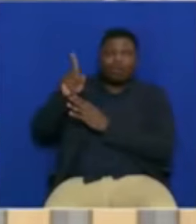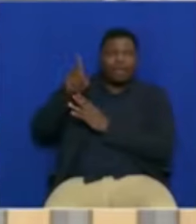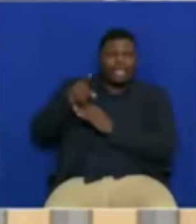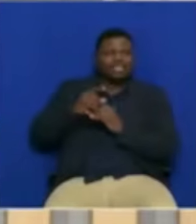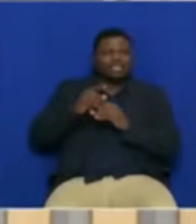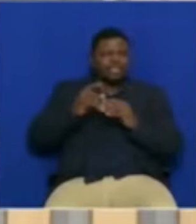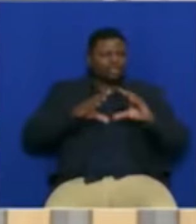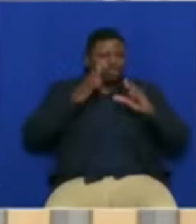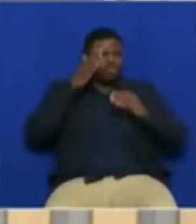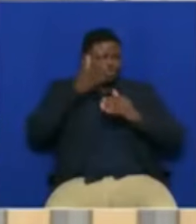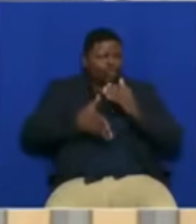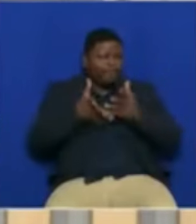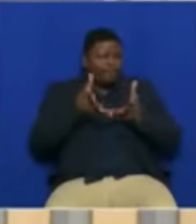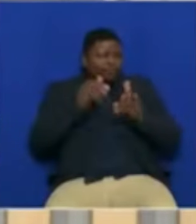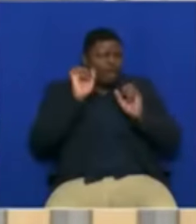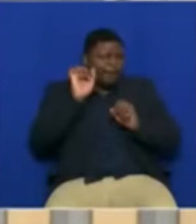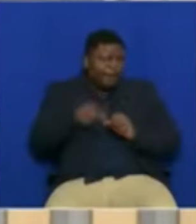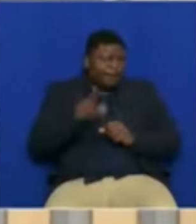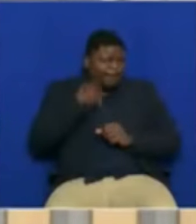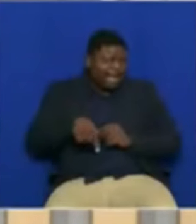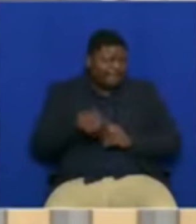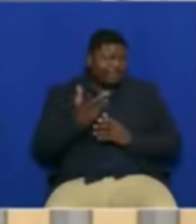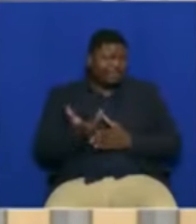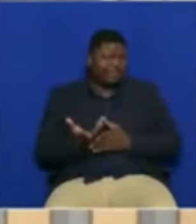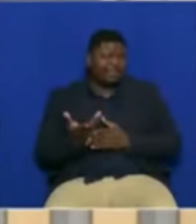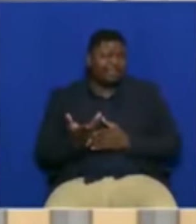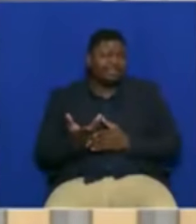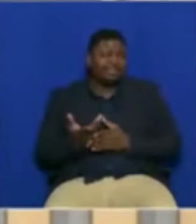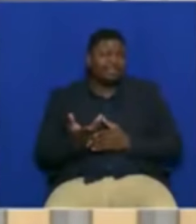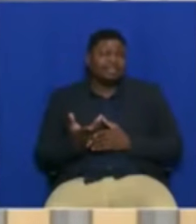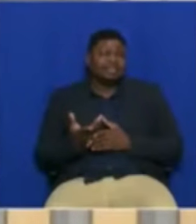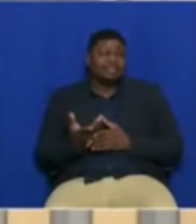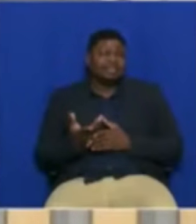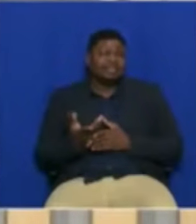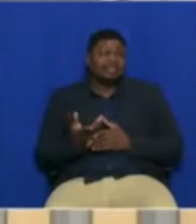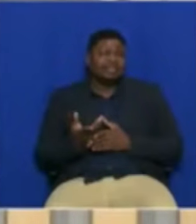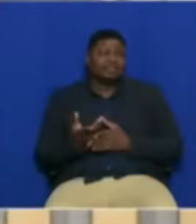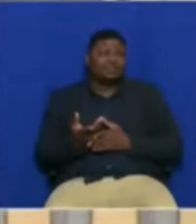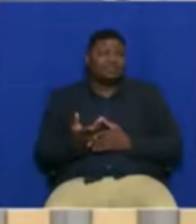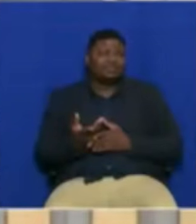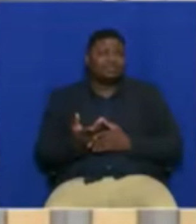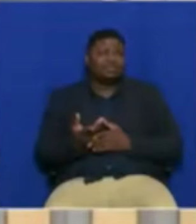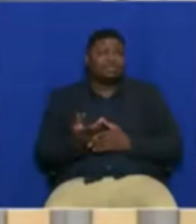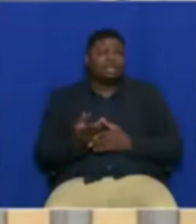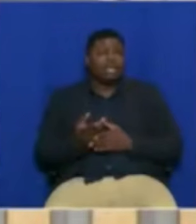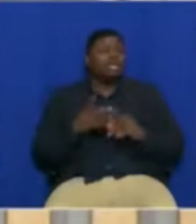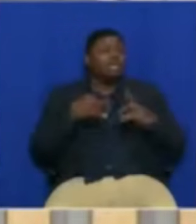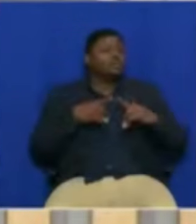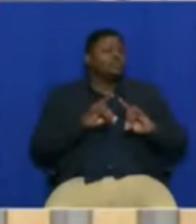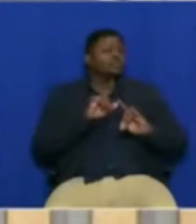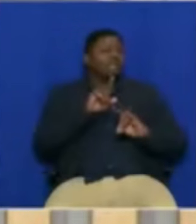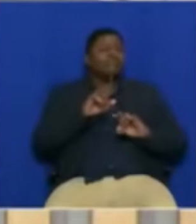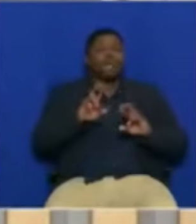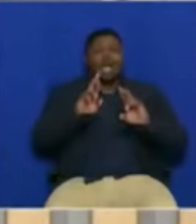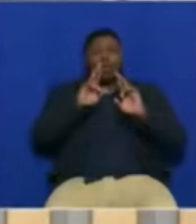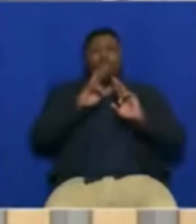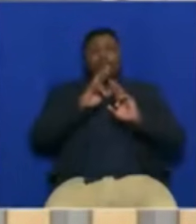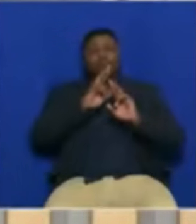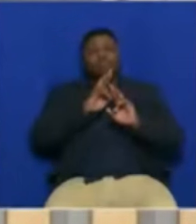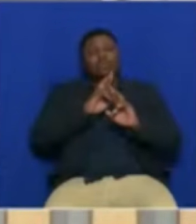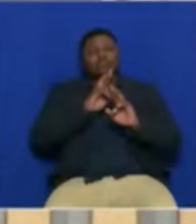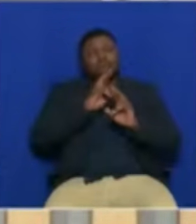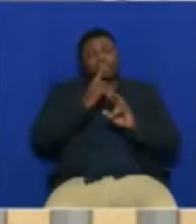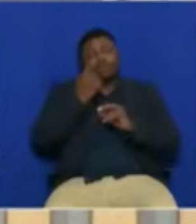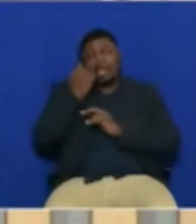that's where he is. So I hope, Chair, Commissioner, you got what I'm saying. He cannot find